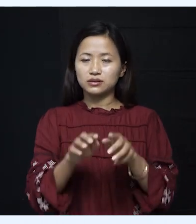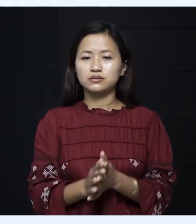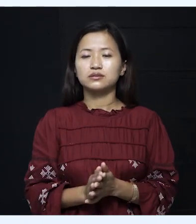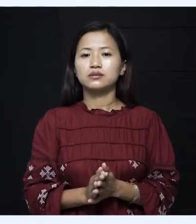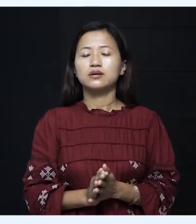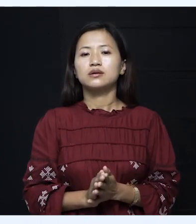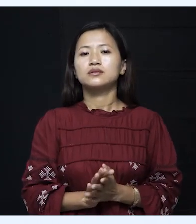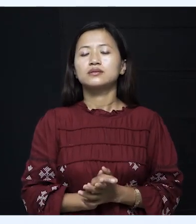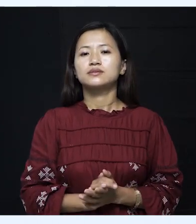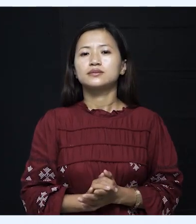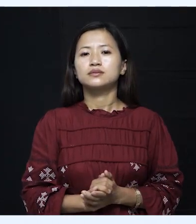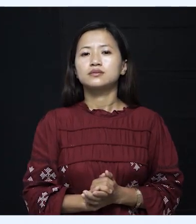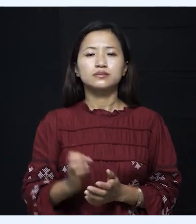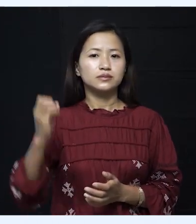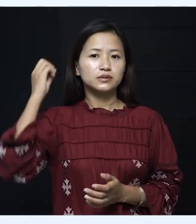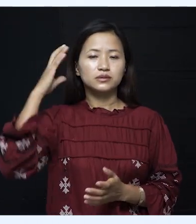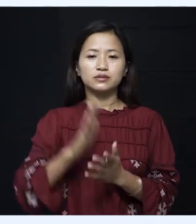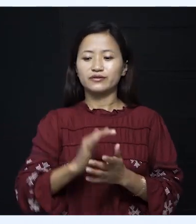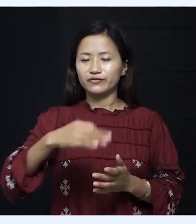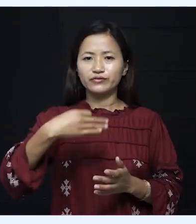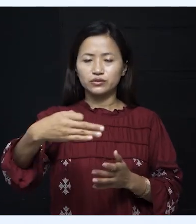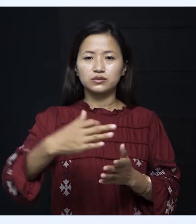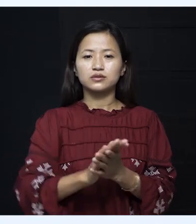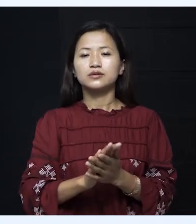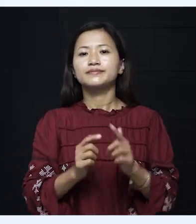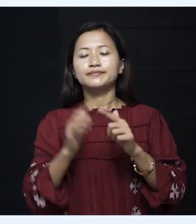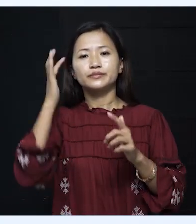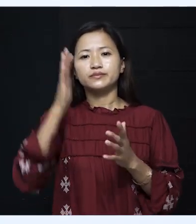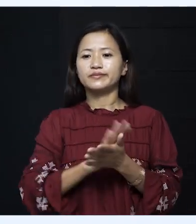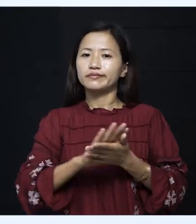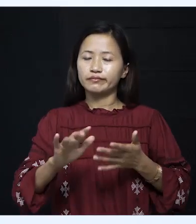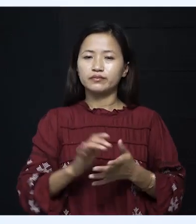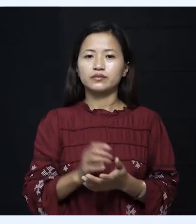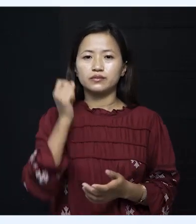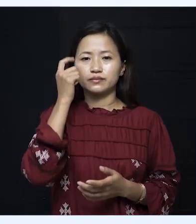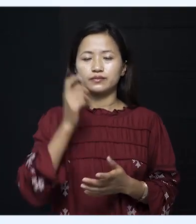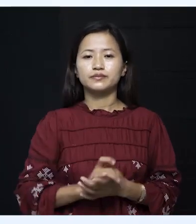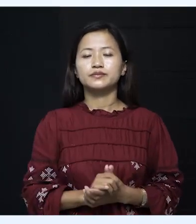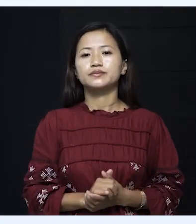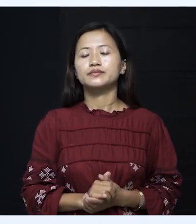happen. So that sounds like future tense, but we will clarify this.